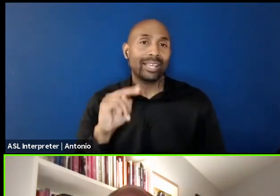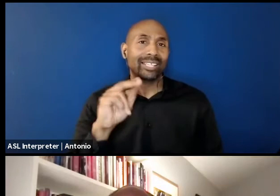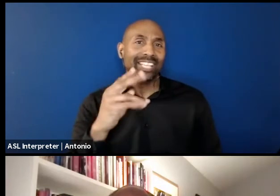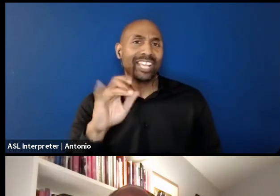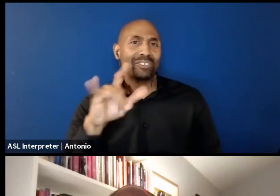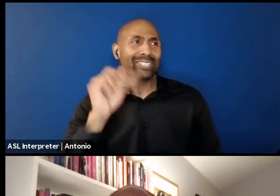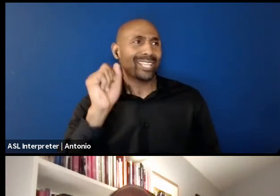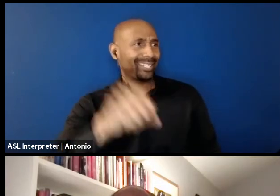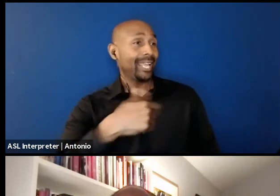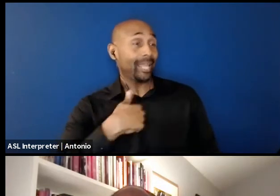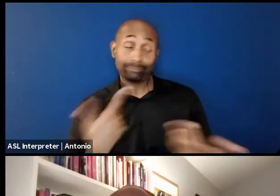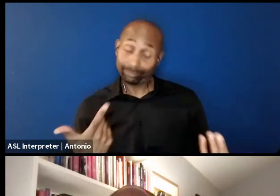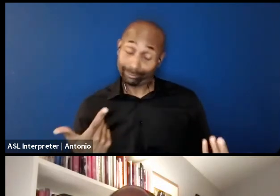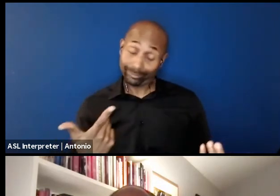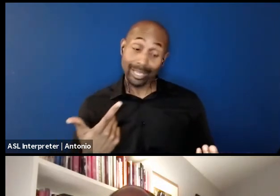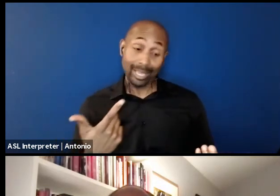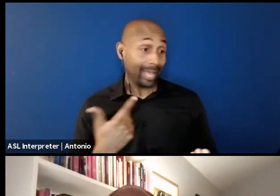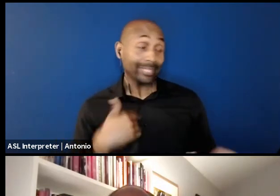Yes,